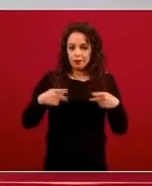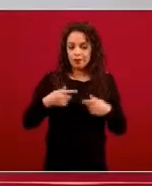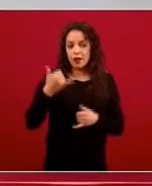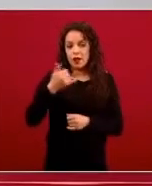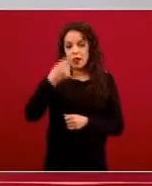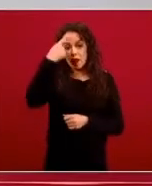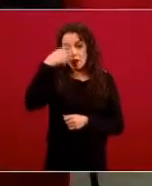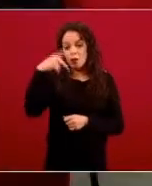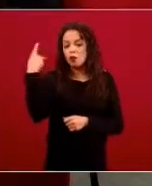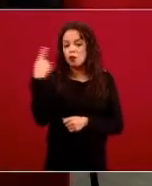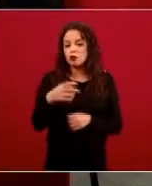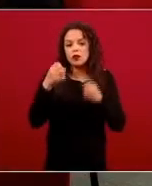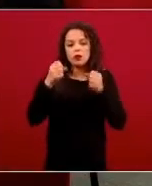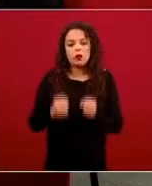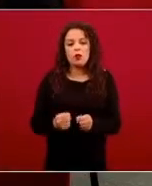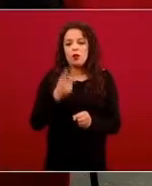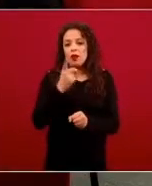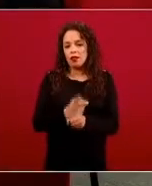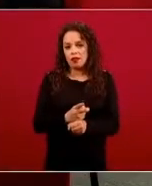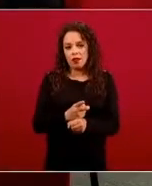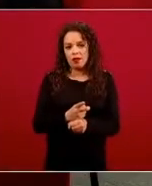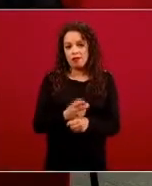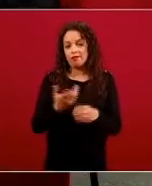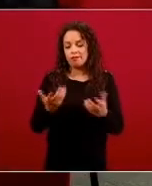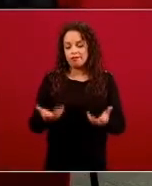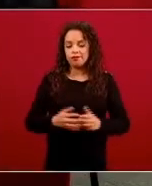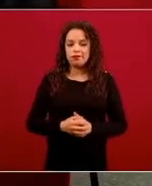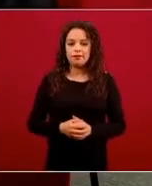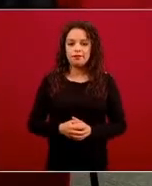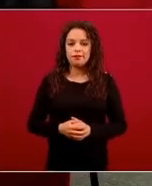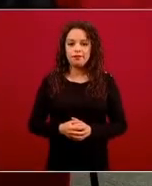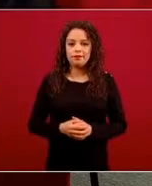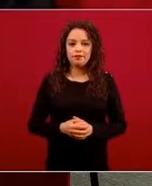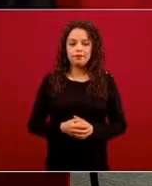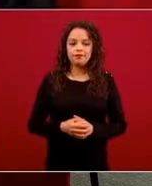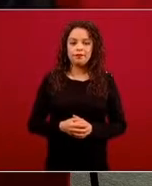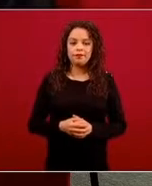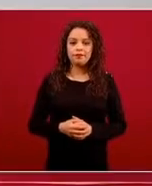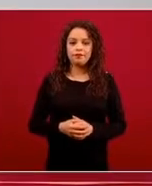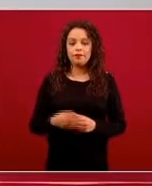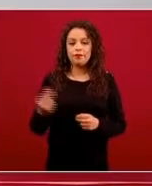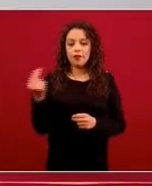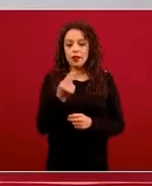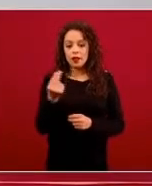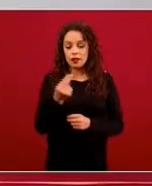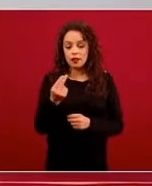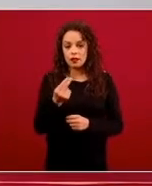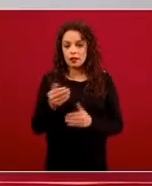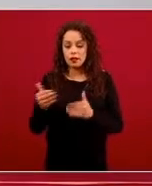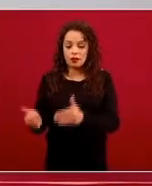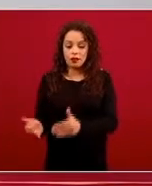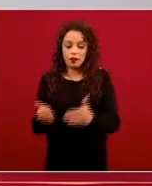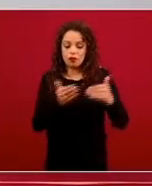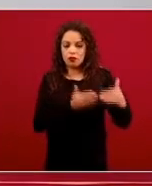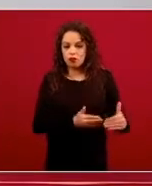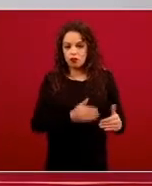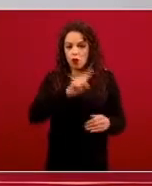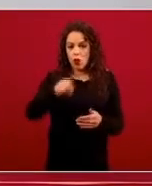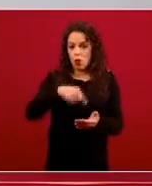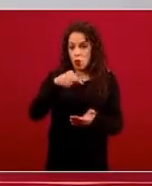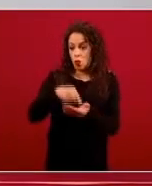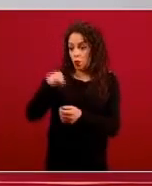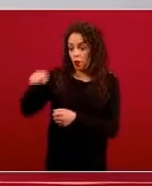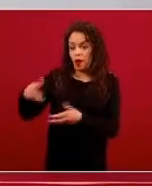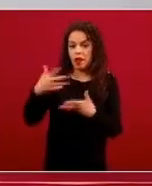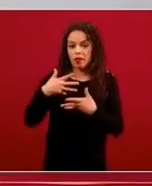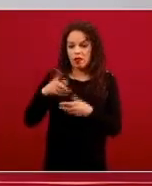dead patient. For example, it is important to limit the amount that of relatives that are granted access